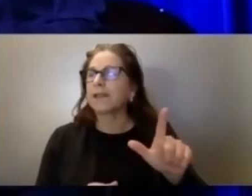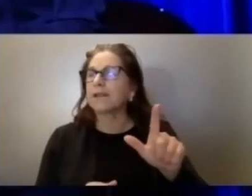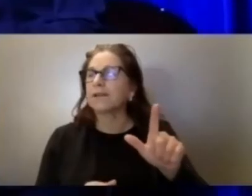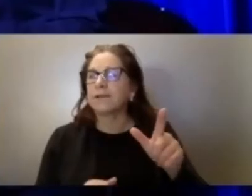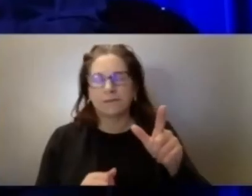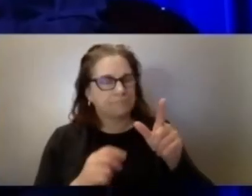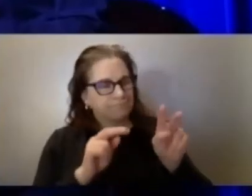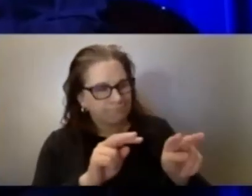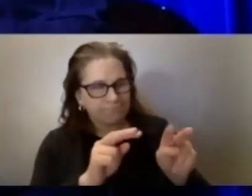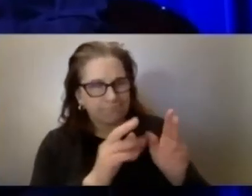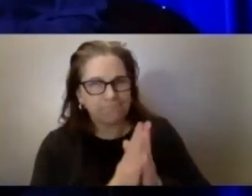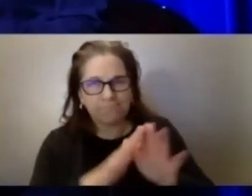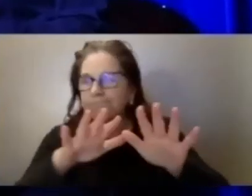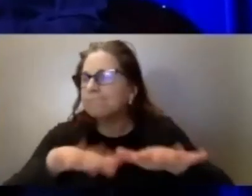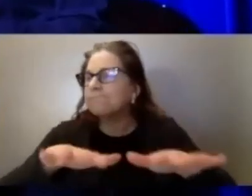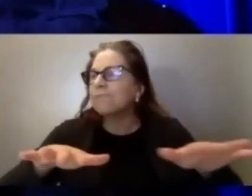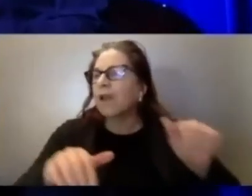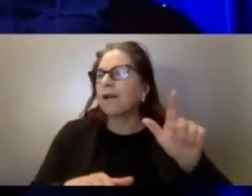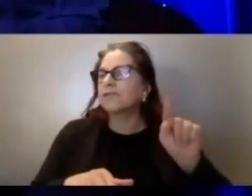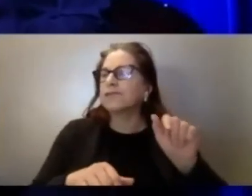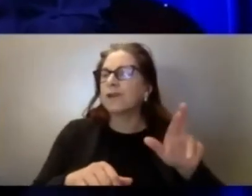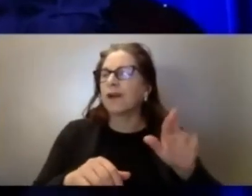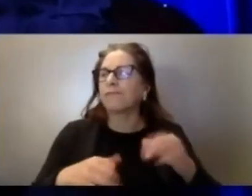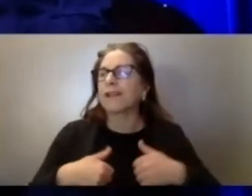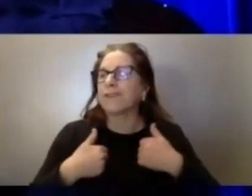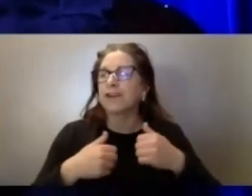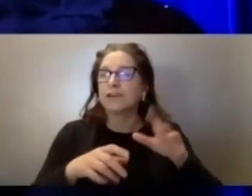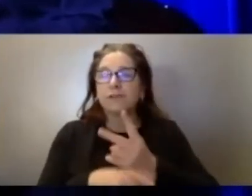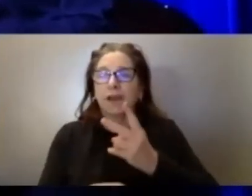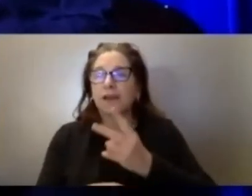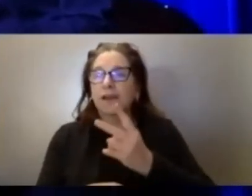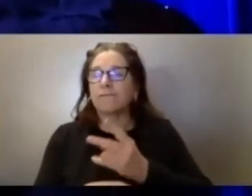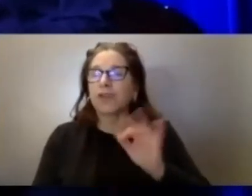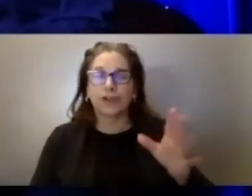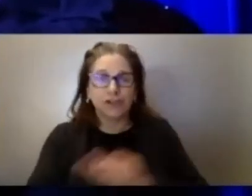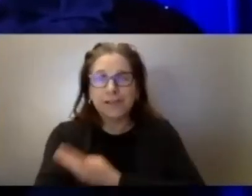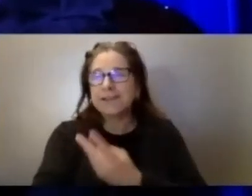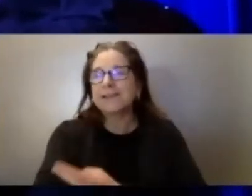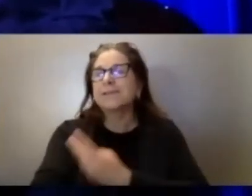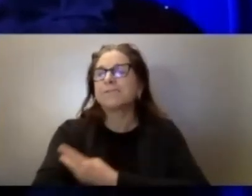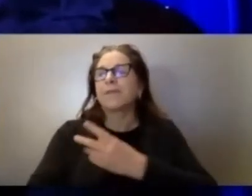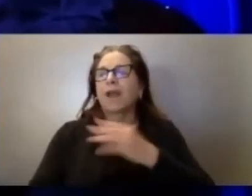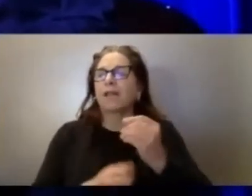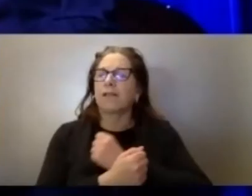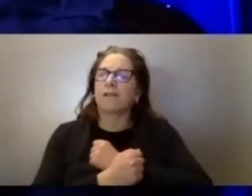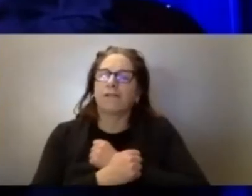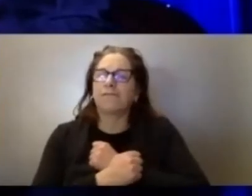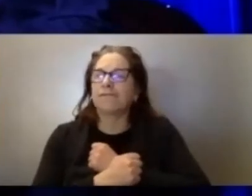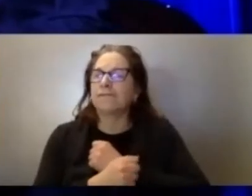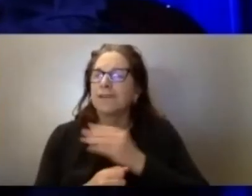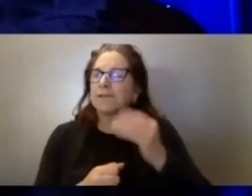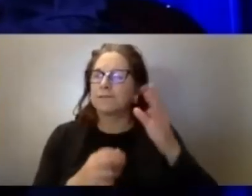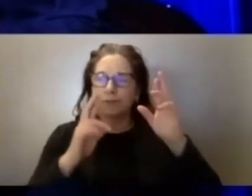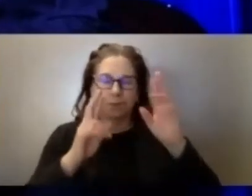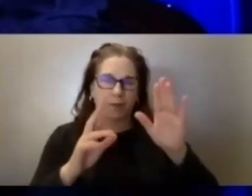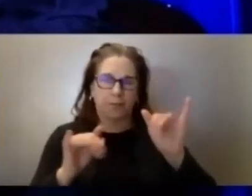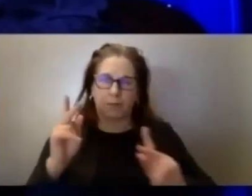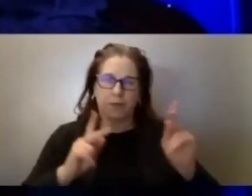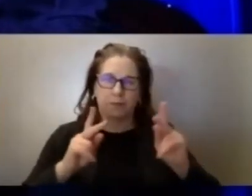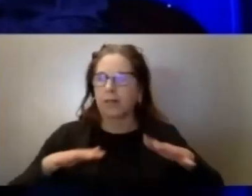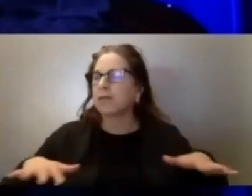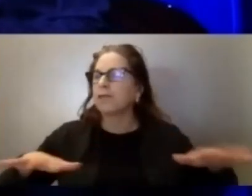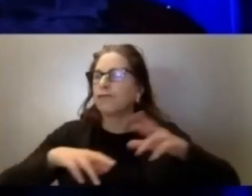tended the altars of living, took care of her sheep, and was loved and well respected by her relatives and